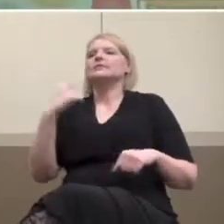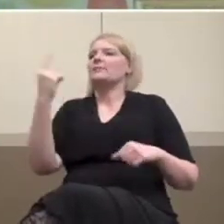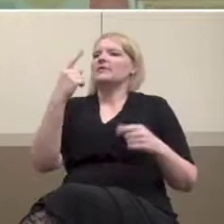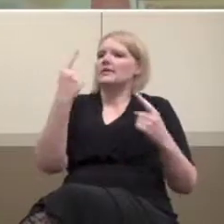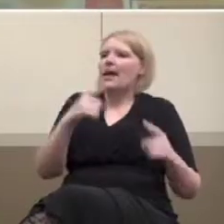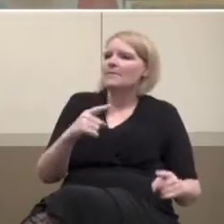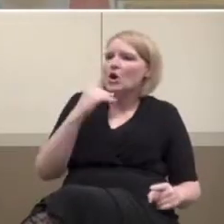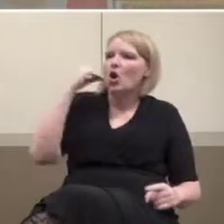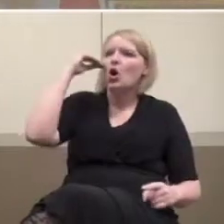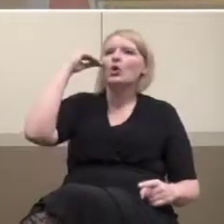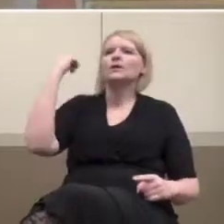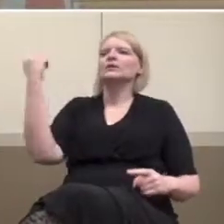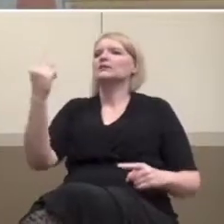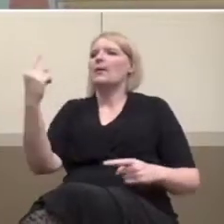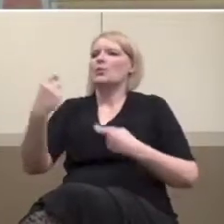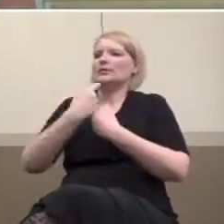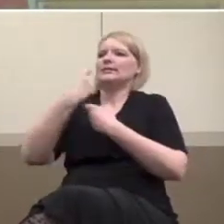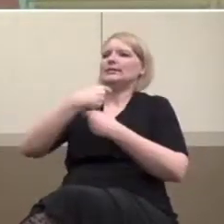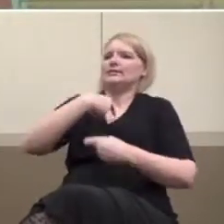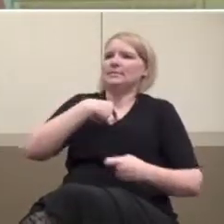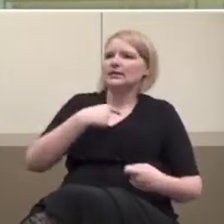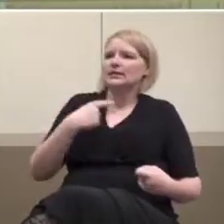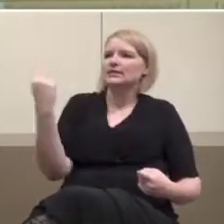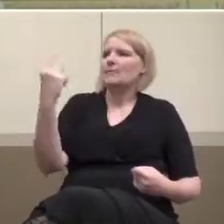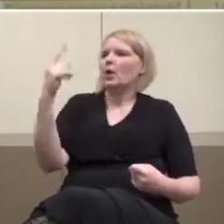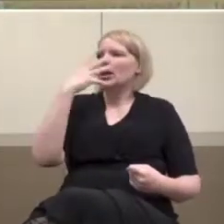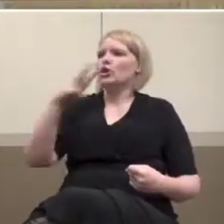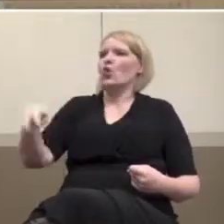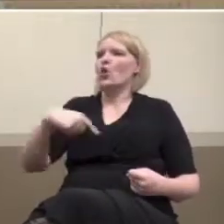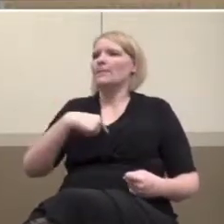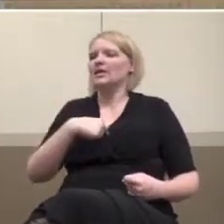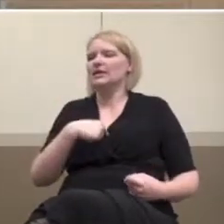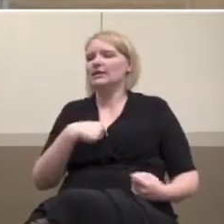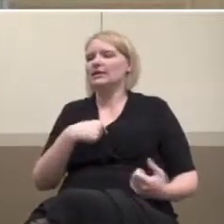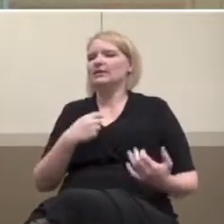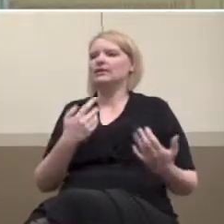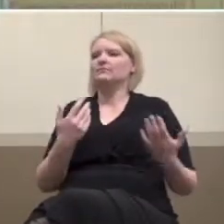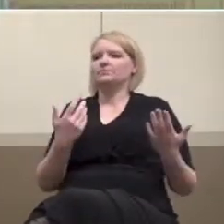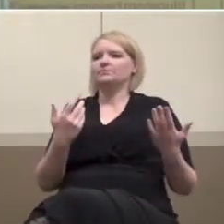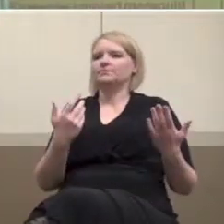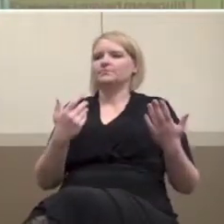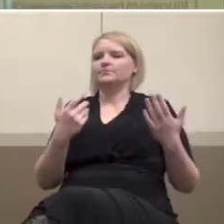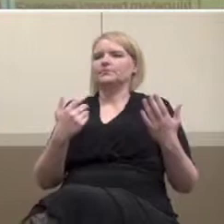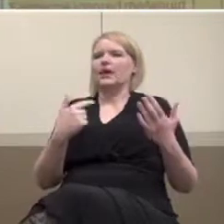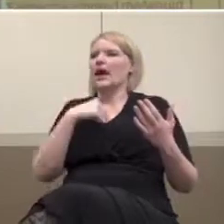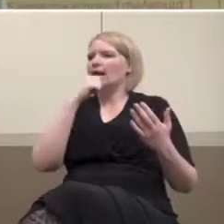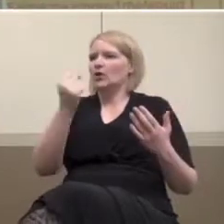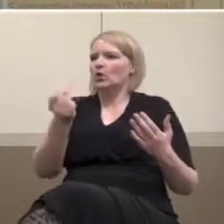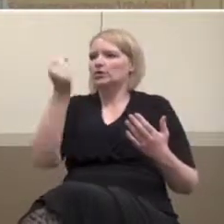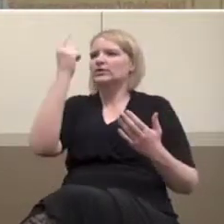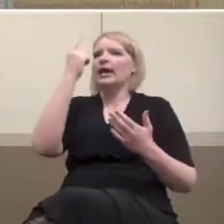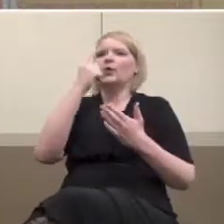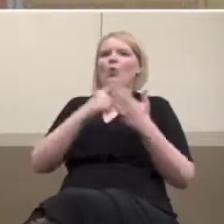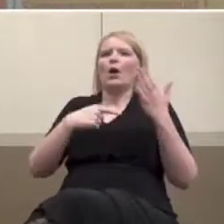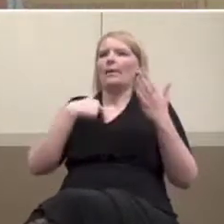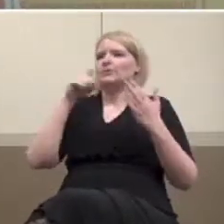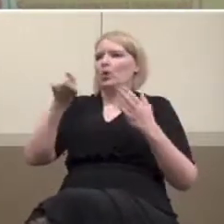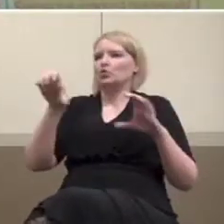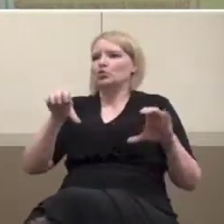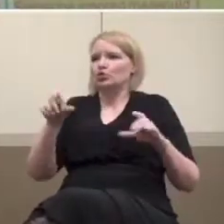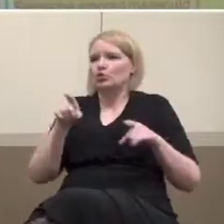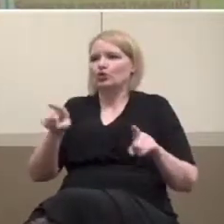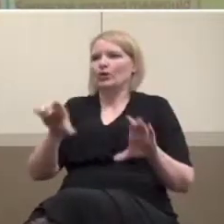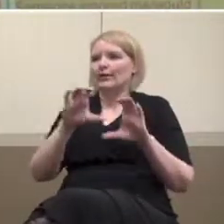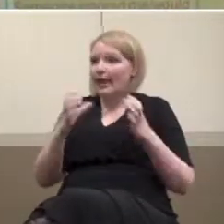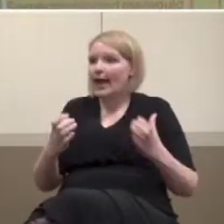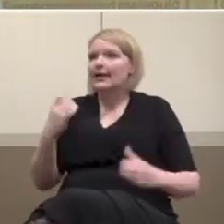Someone teased me. Someone ignored me or would not talk to me. I don't understand what to do in class. Something happened